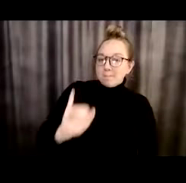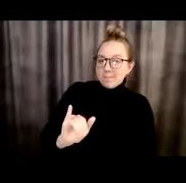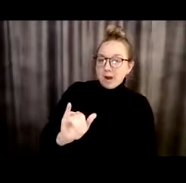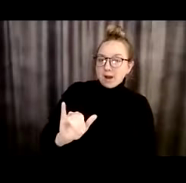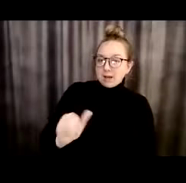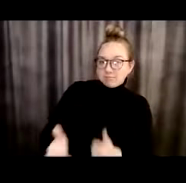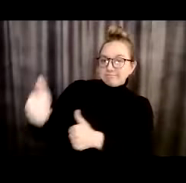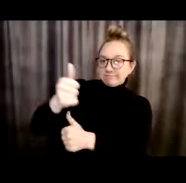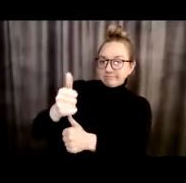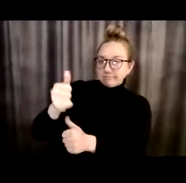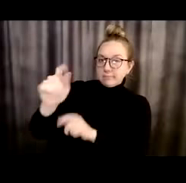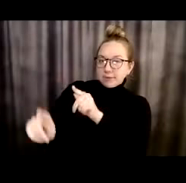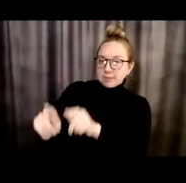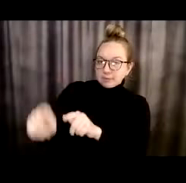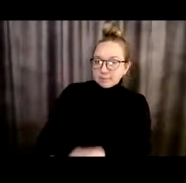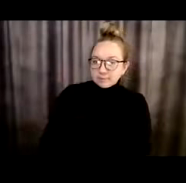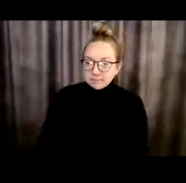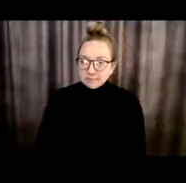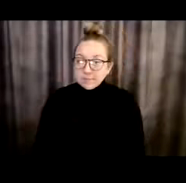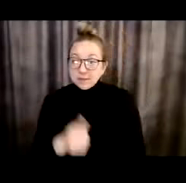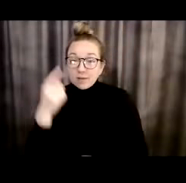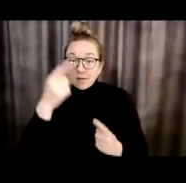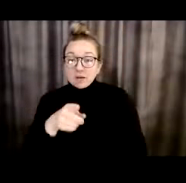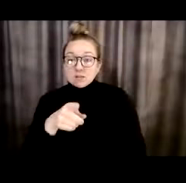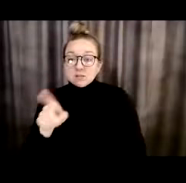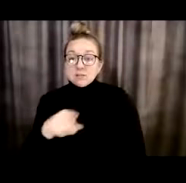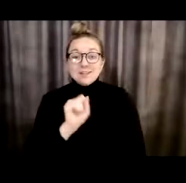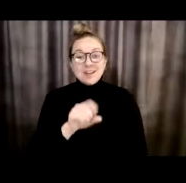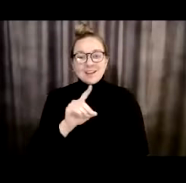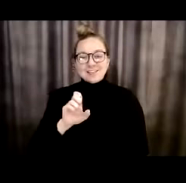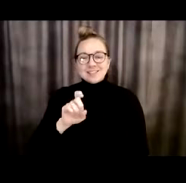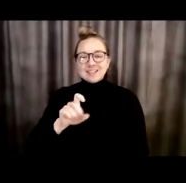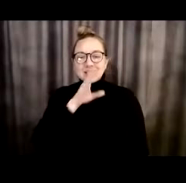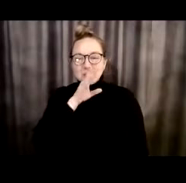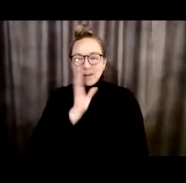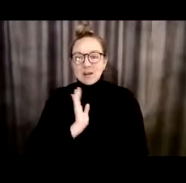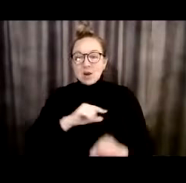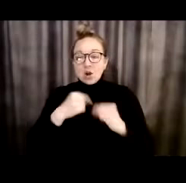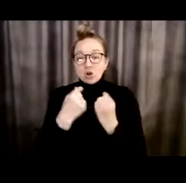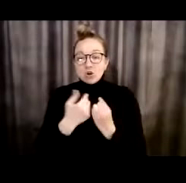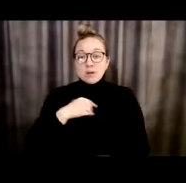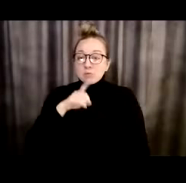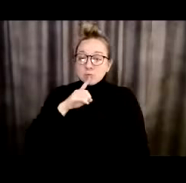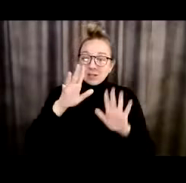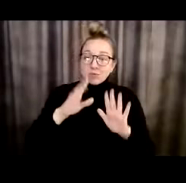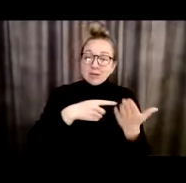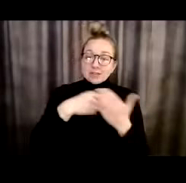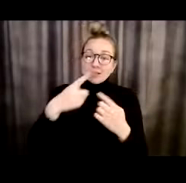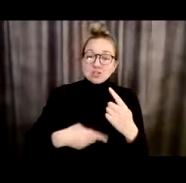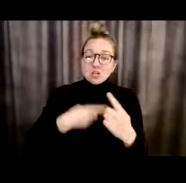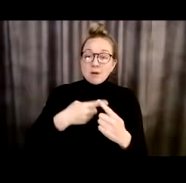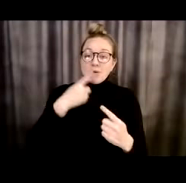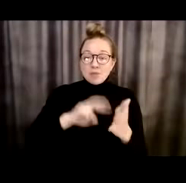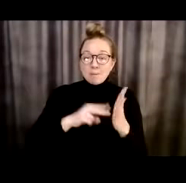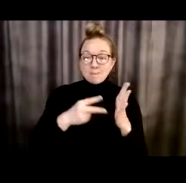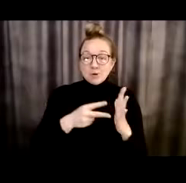Any other thoughts? Yeah, our group actually had a really great discussion, really just about the purpose and culture of